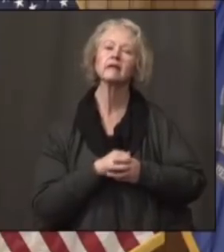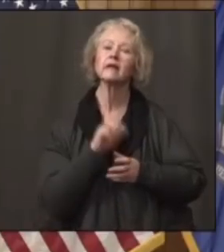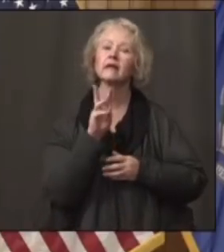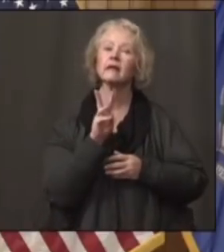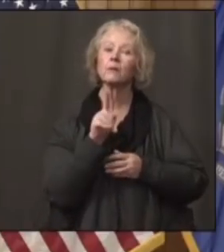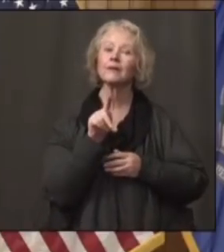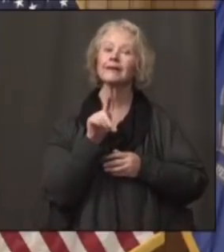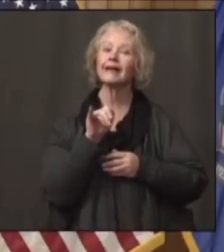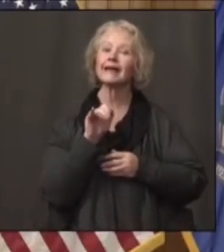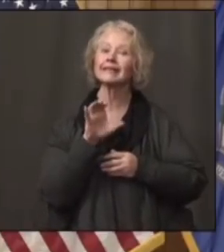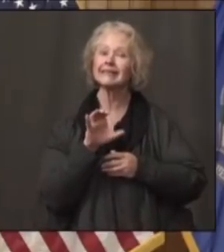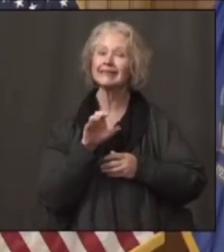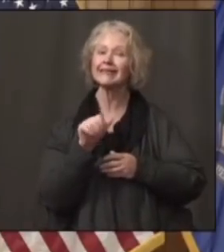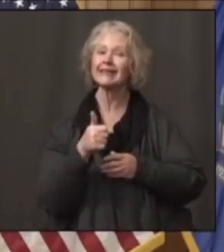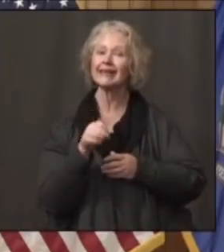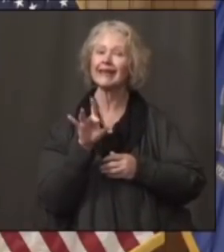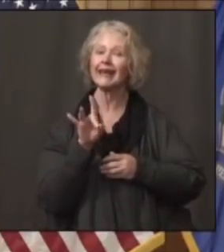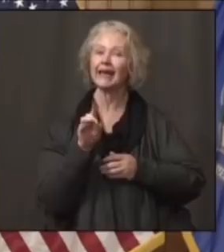WTIC 1080 News.